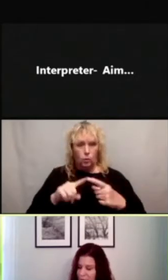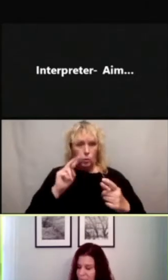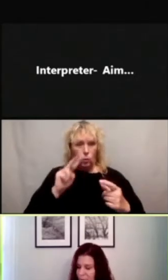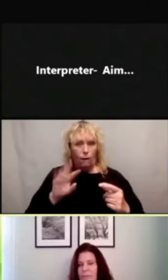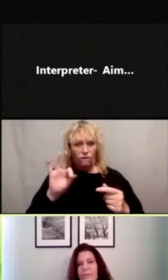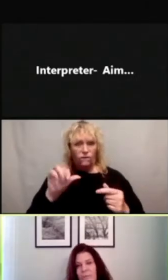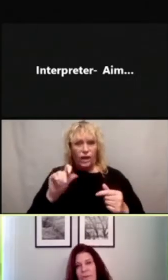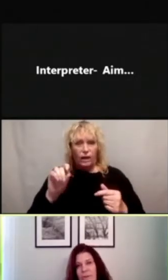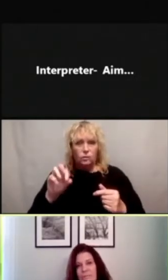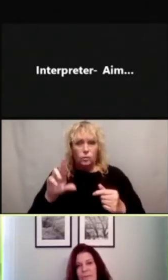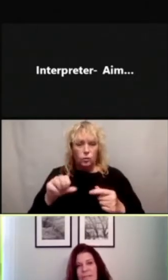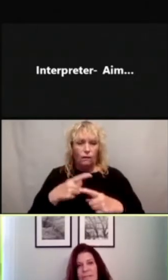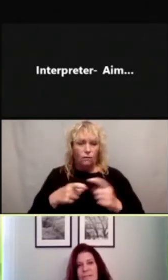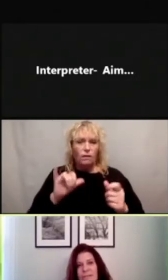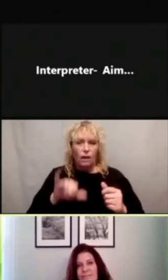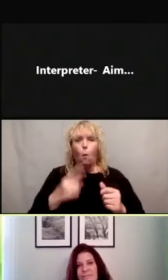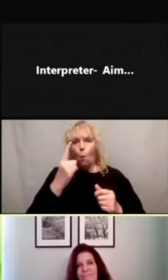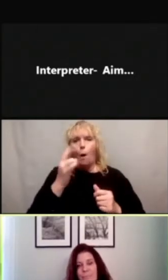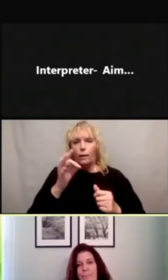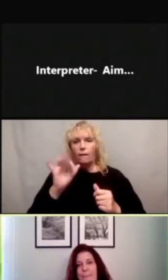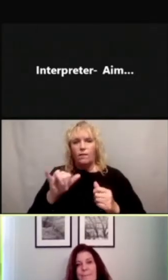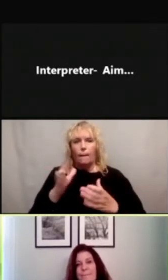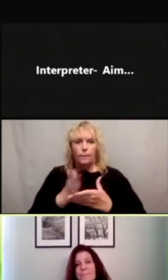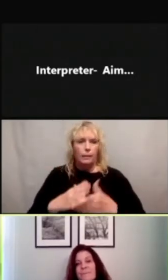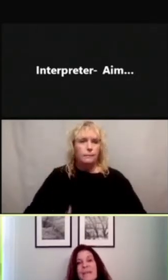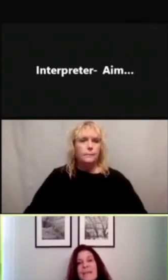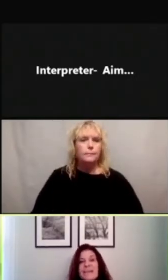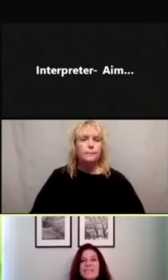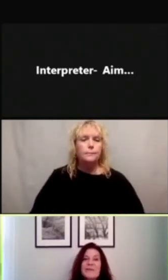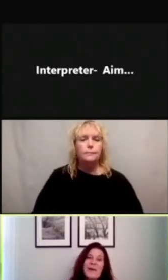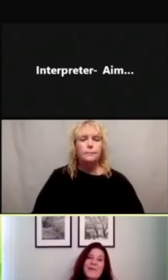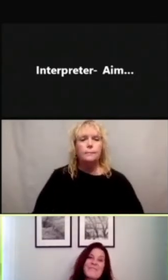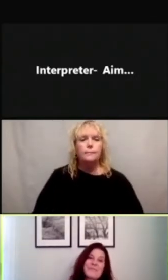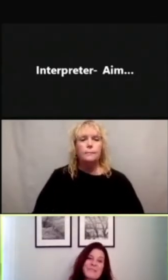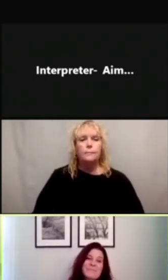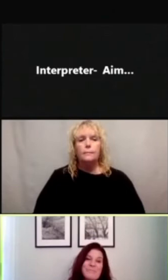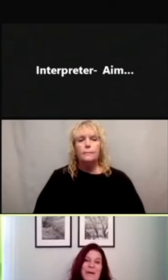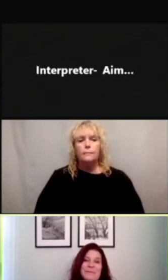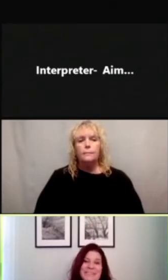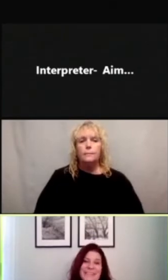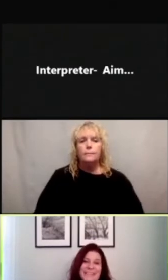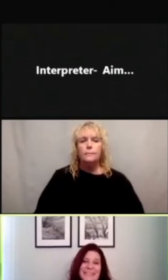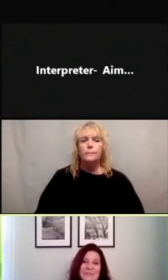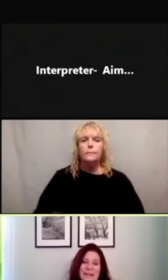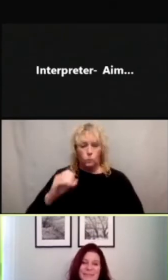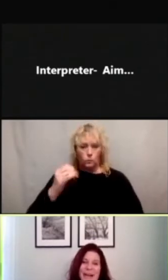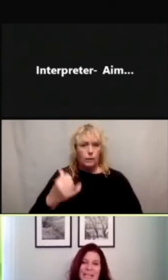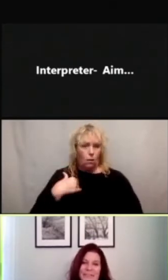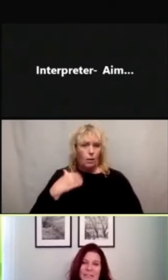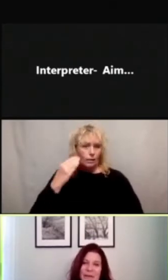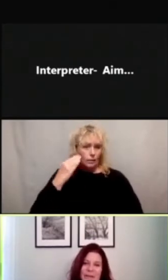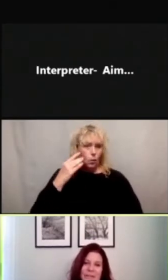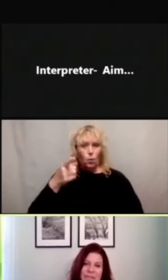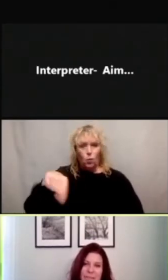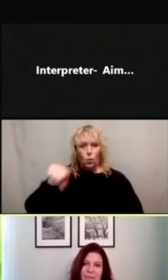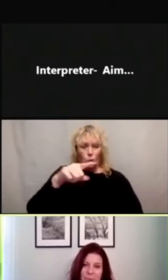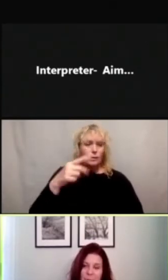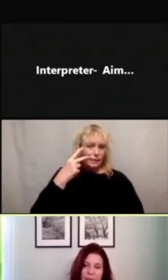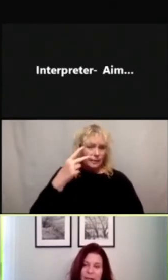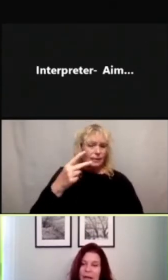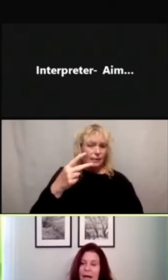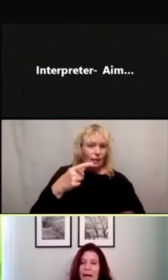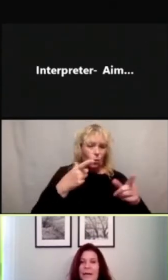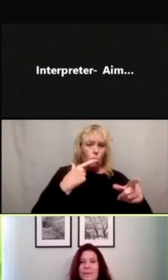those components or one of those pieces. So I know everyone's probably seen these red flags for low health